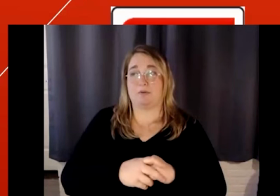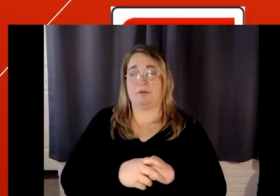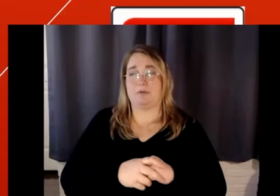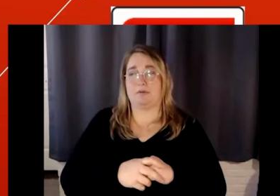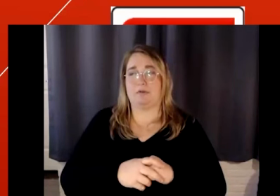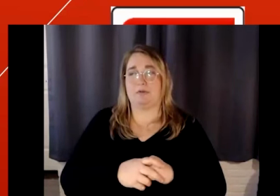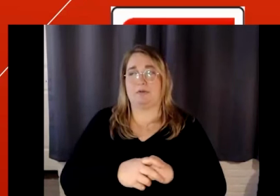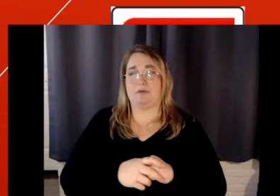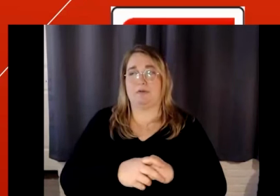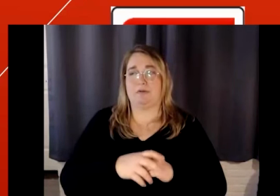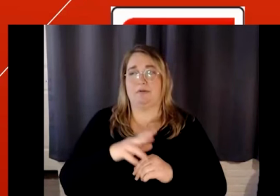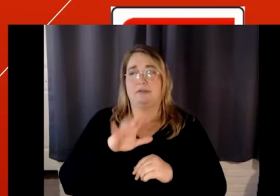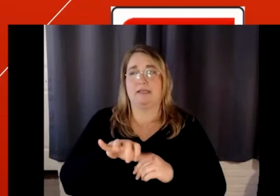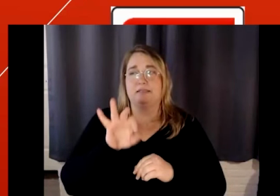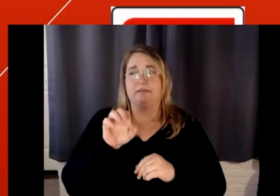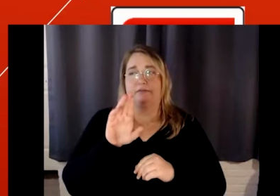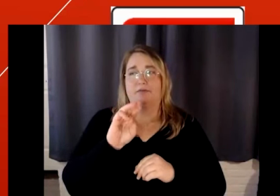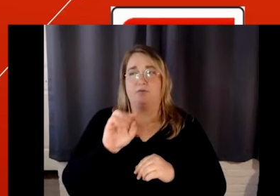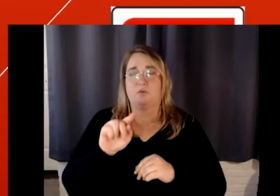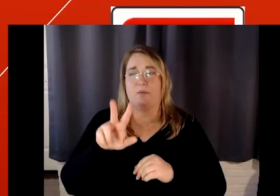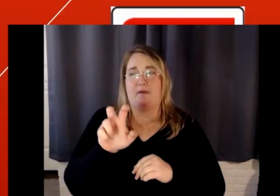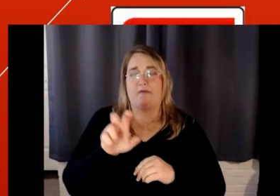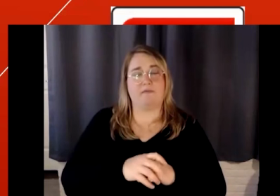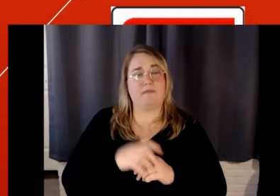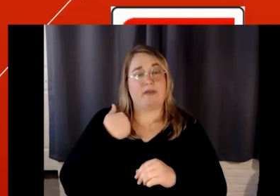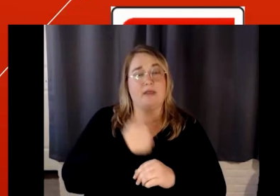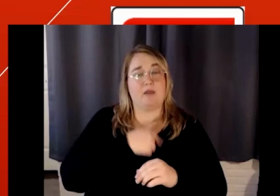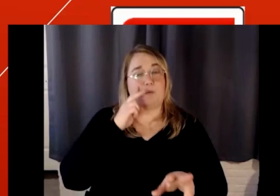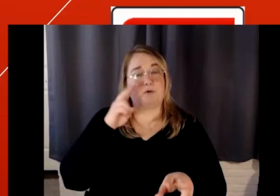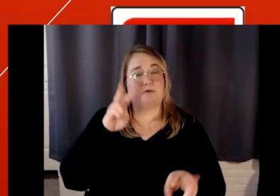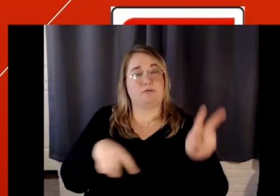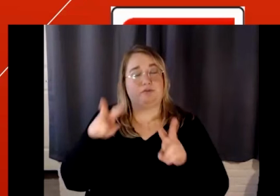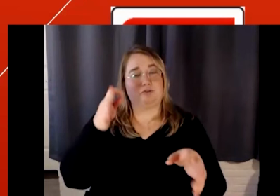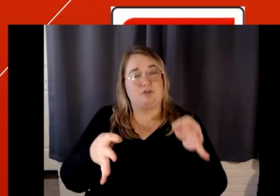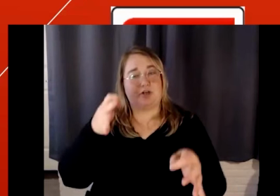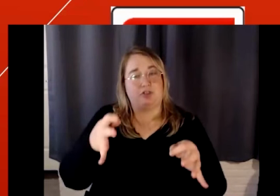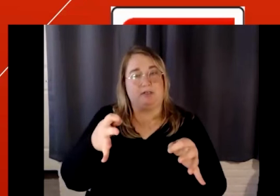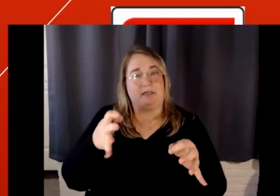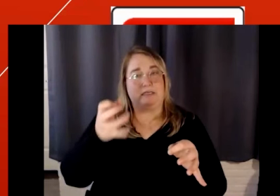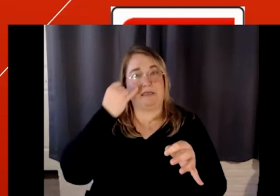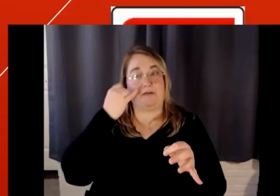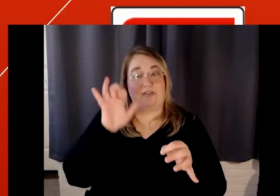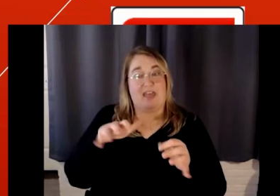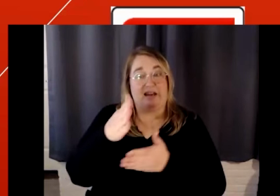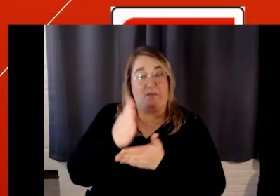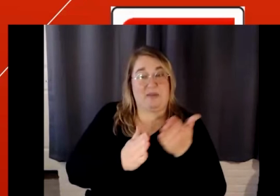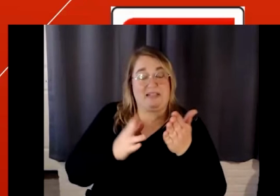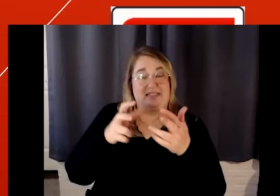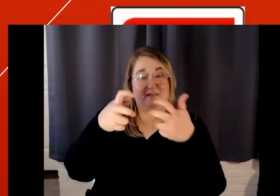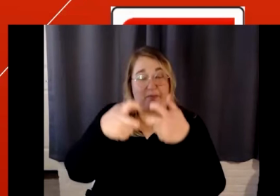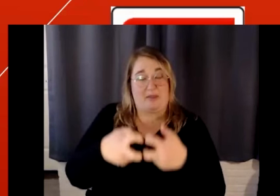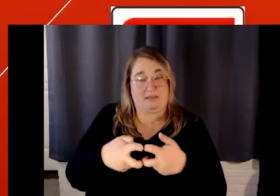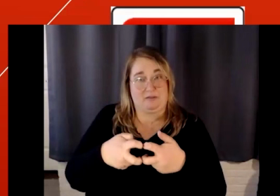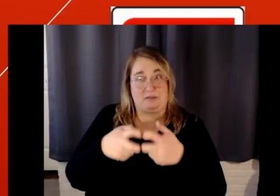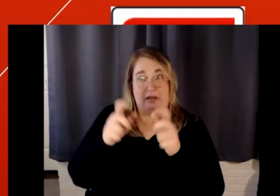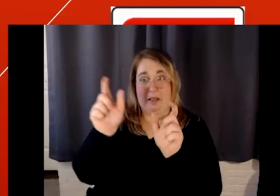formative, right? And we're judging how well they're able to do that piece of the puzzle. Summative is the big